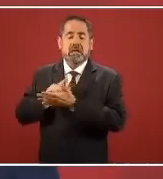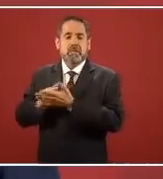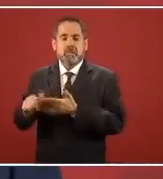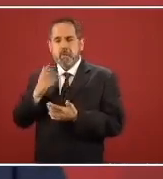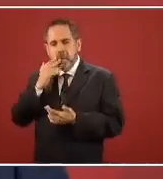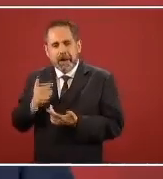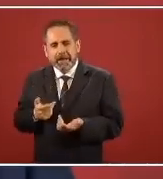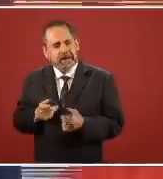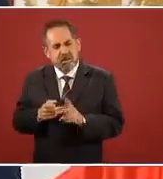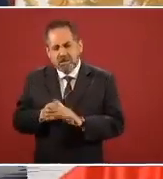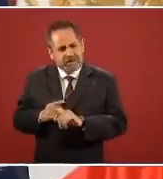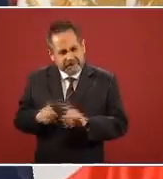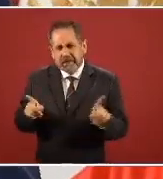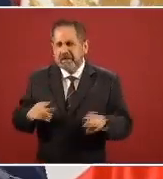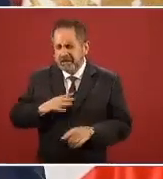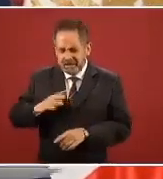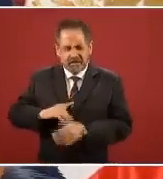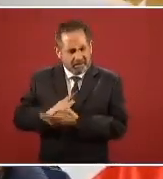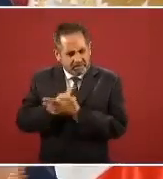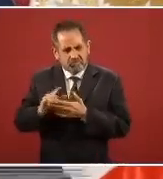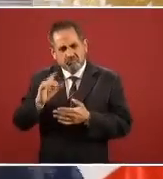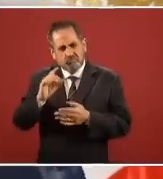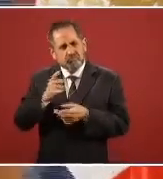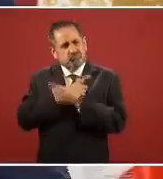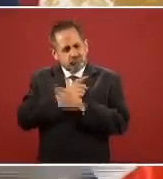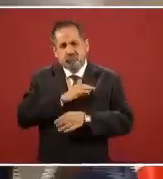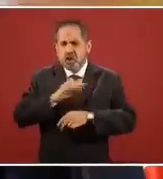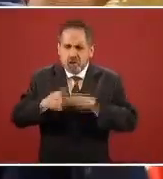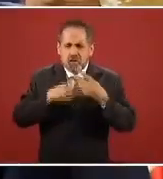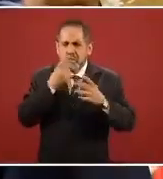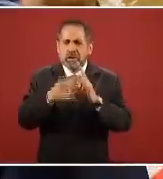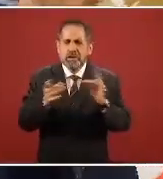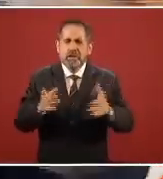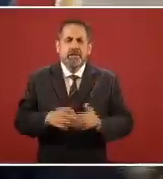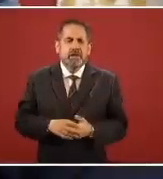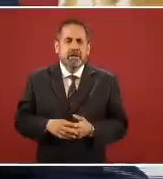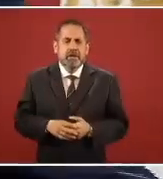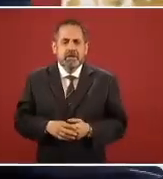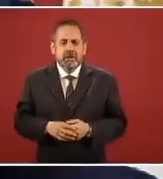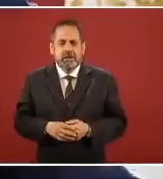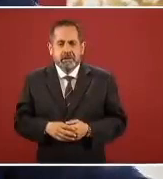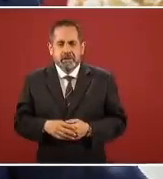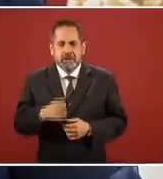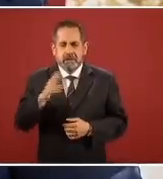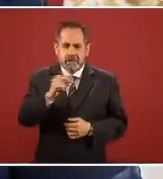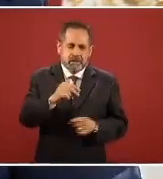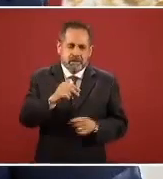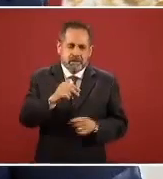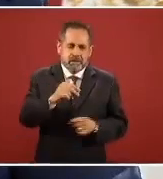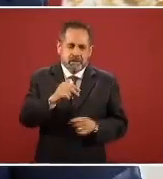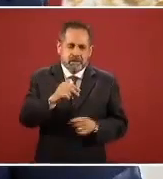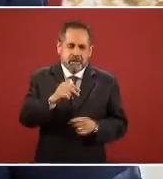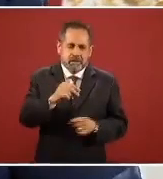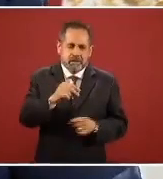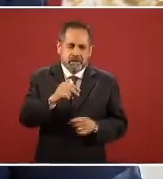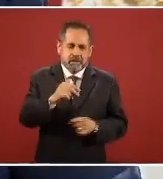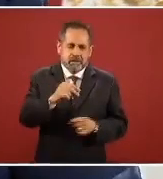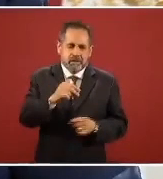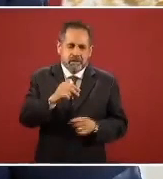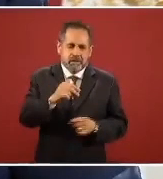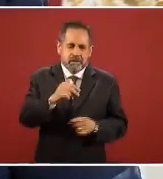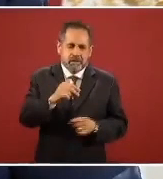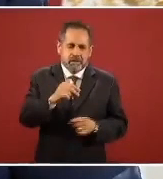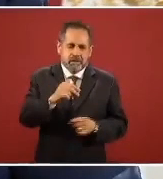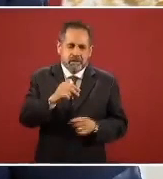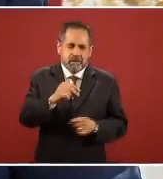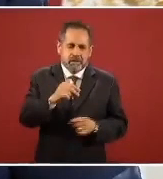moral Entonces, authority. Then, el planteamiento de que no nos ocupamos del feminicidio, that you propose that